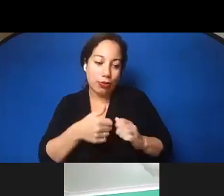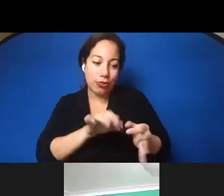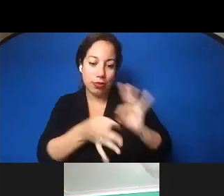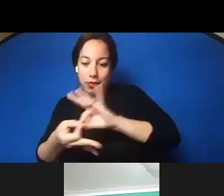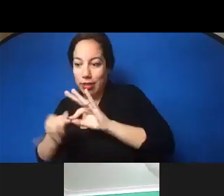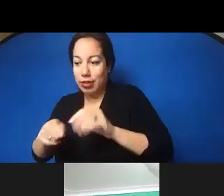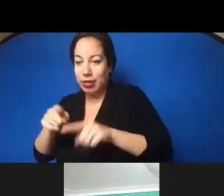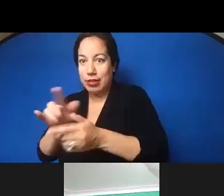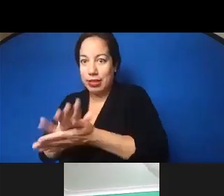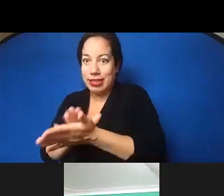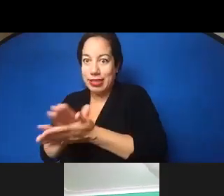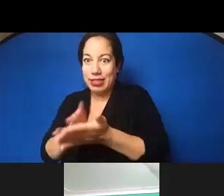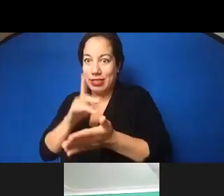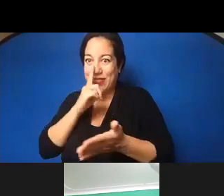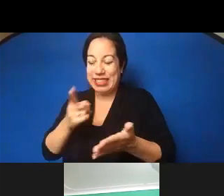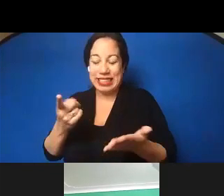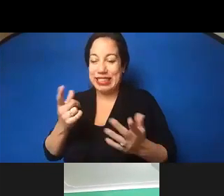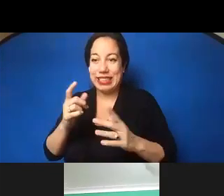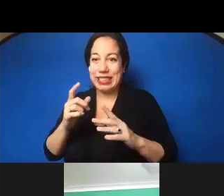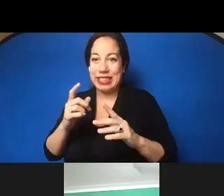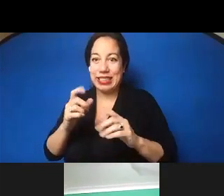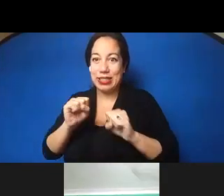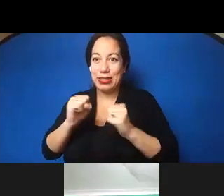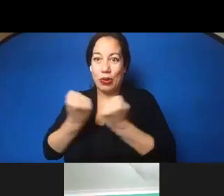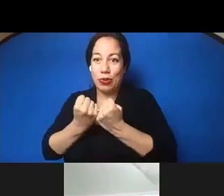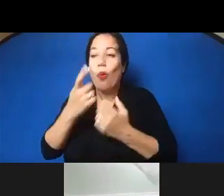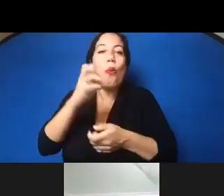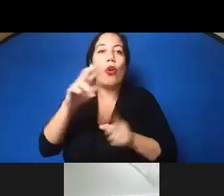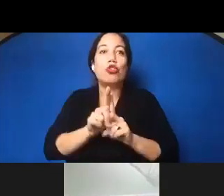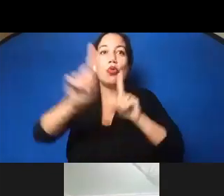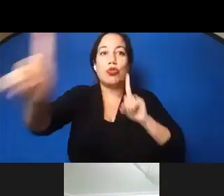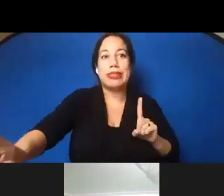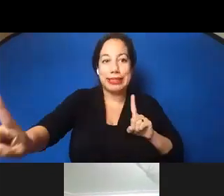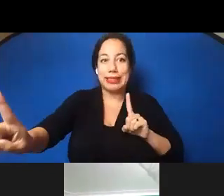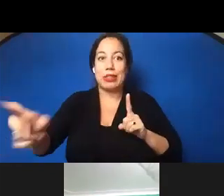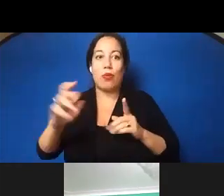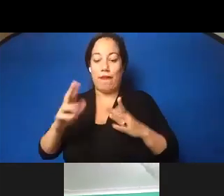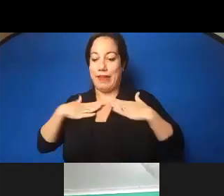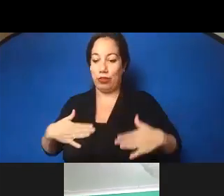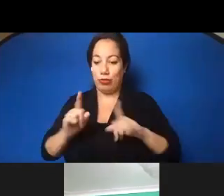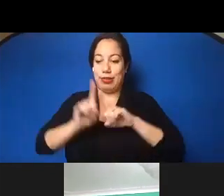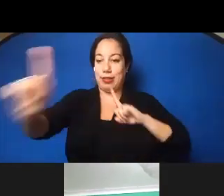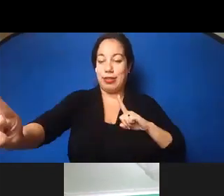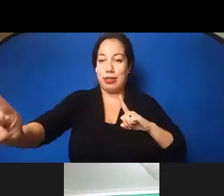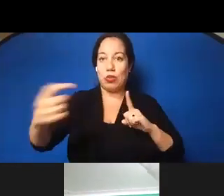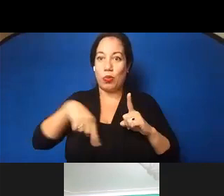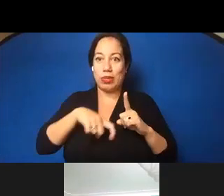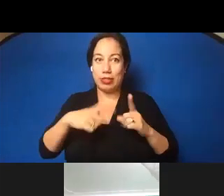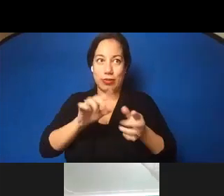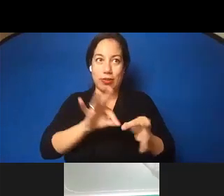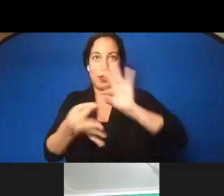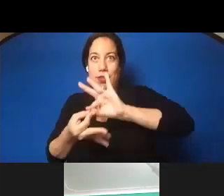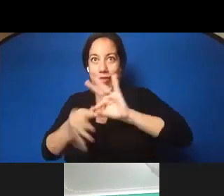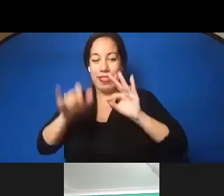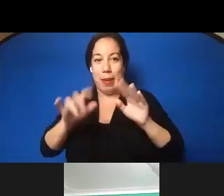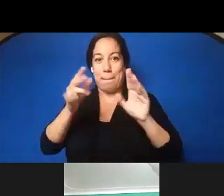If you're talking about social distancing, there have been issues about either social distancing or physical distancing. So we had to package our message in the local languages. And